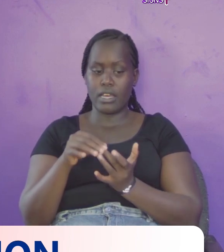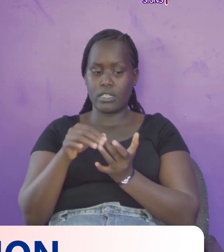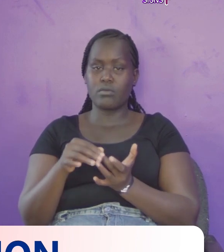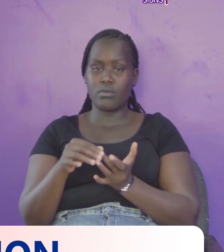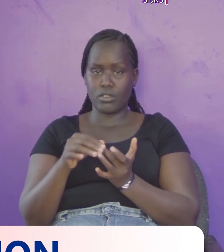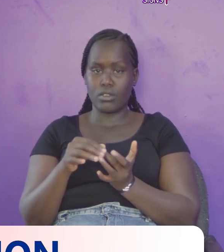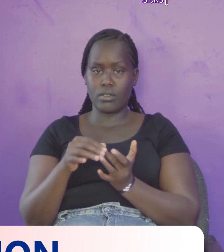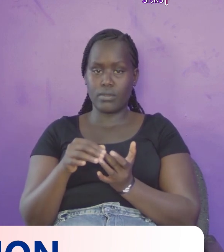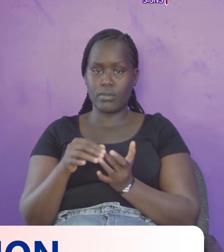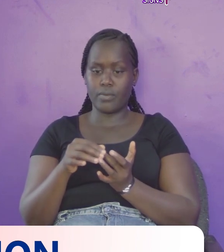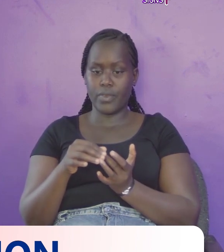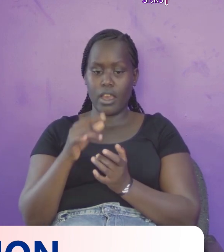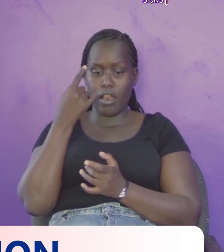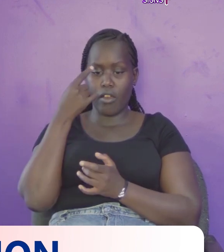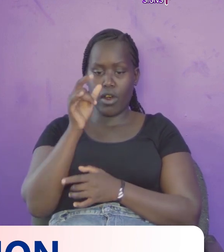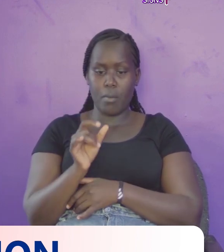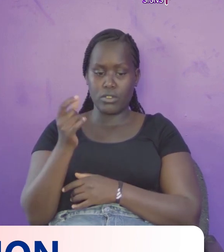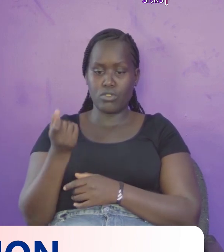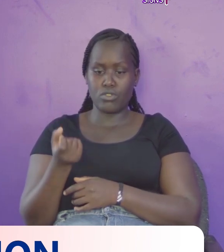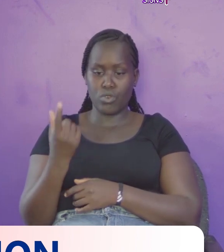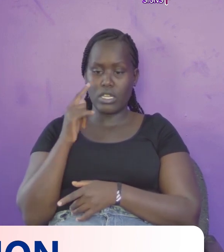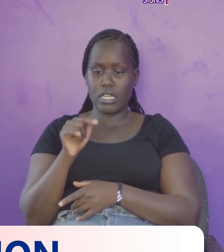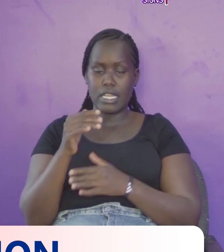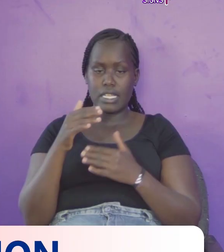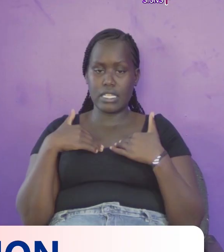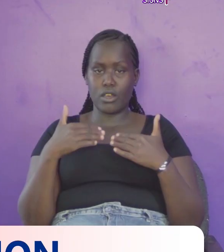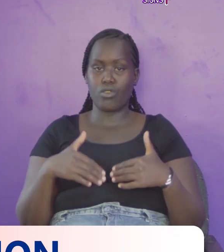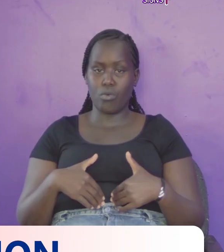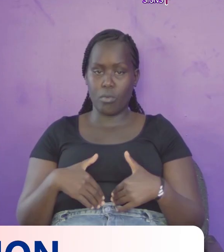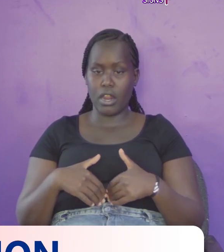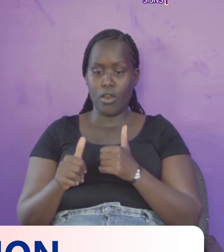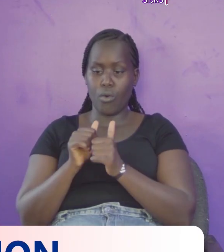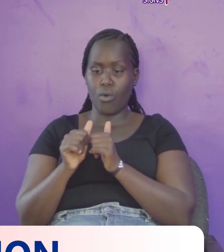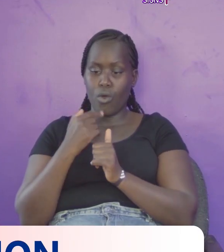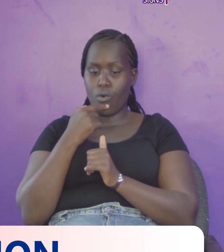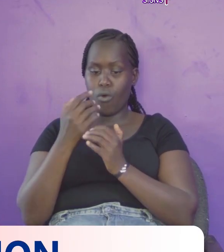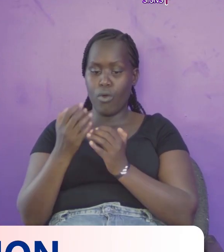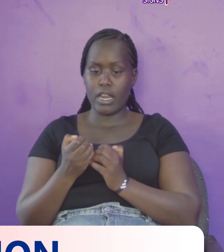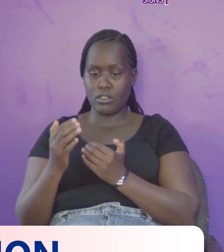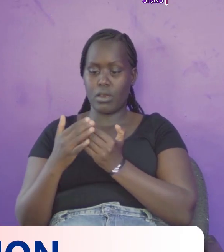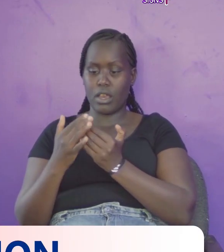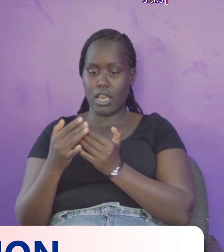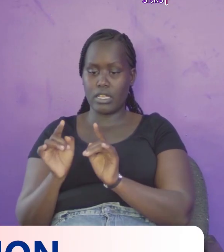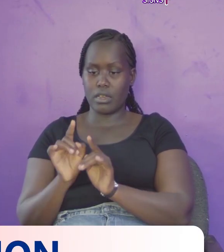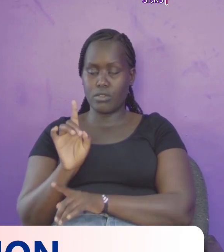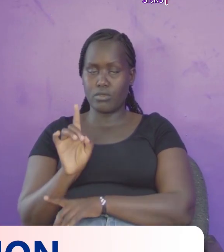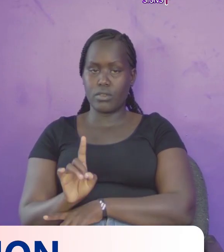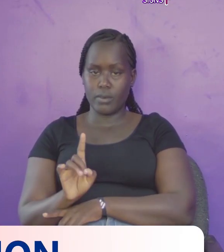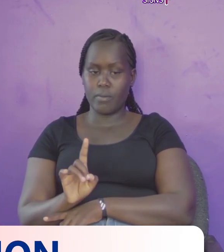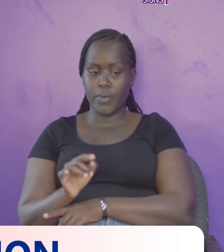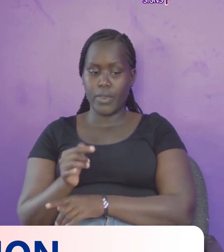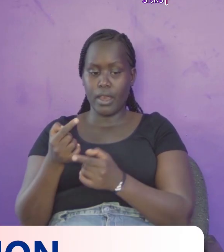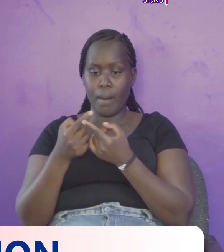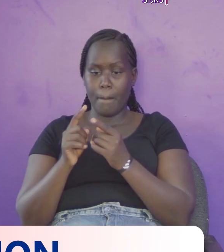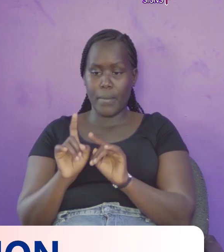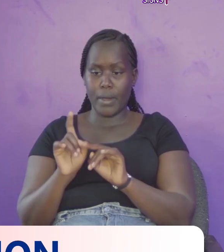do. For somebody to understand that this is a human being that needs to be treated like one. But you see, the